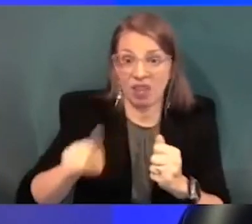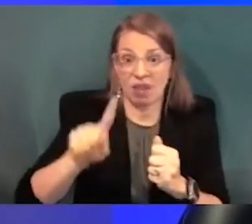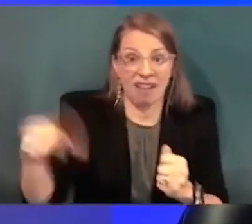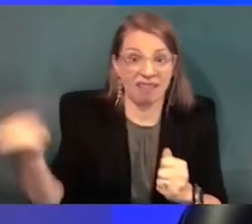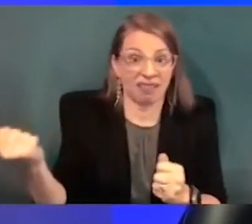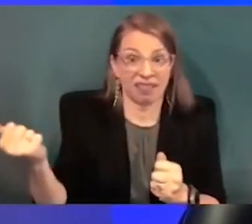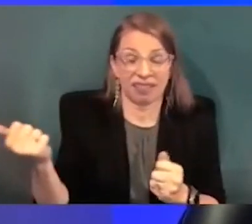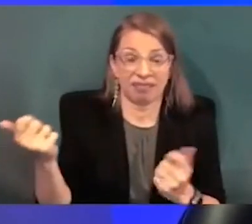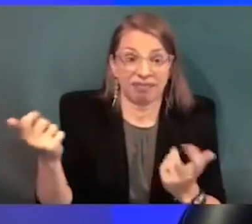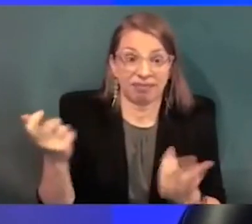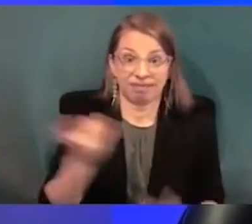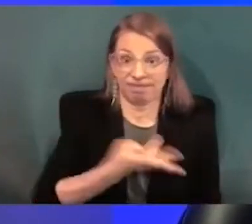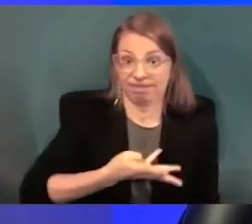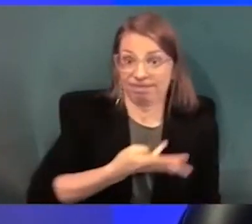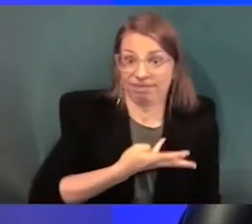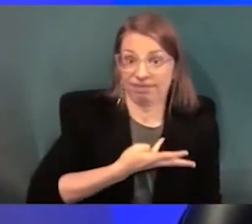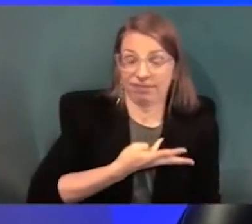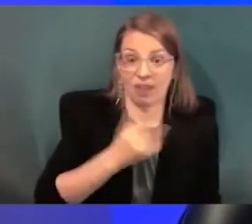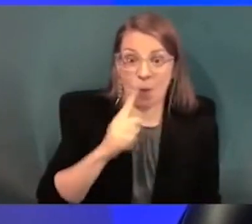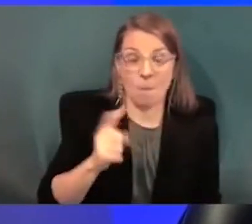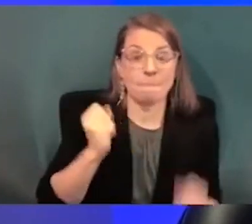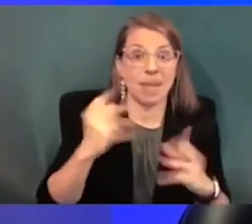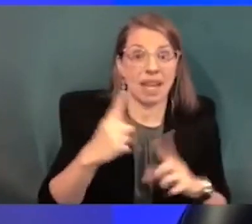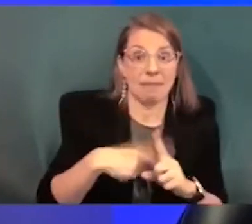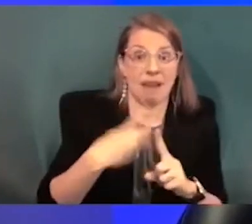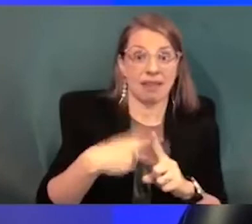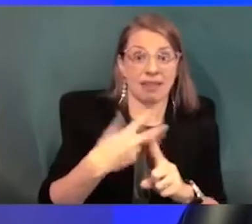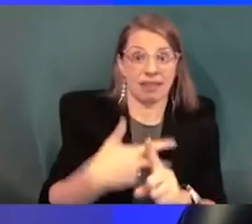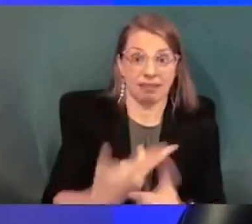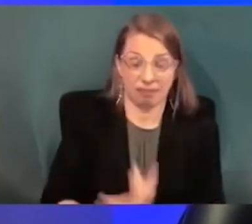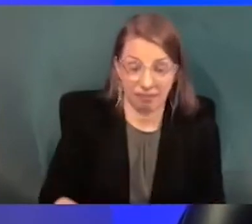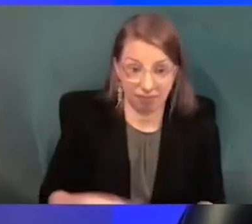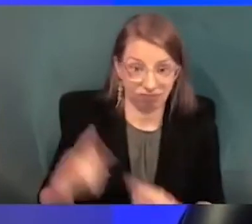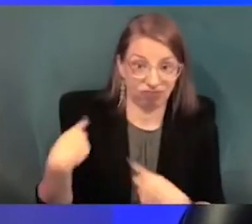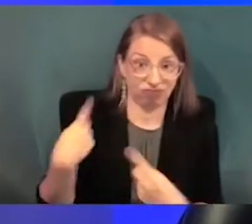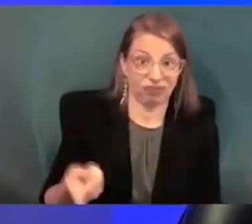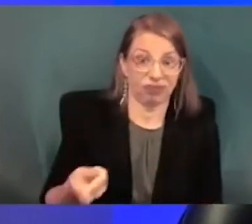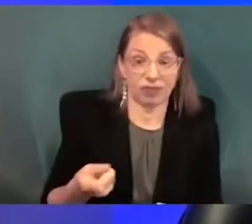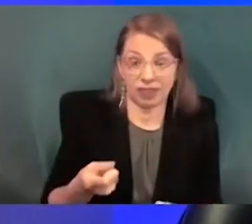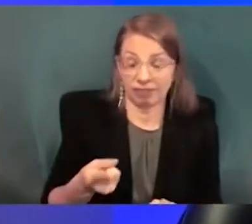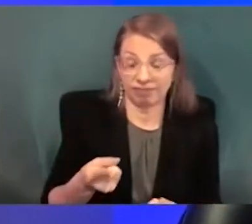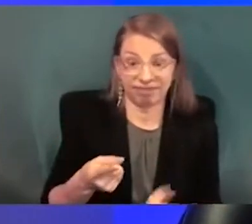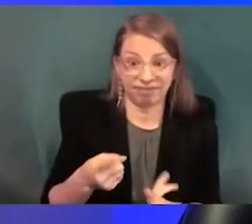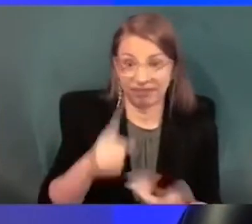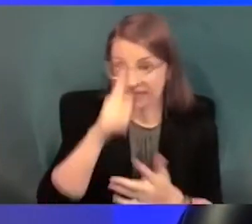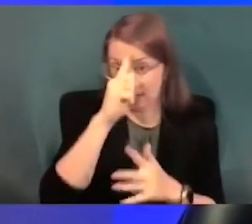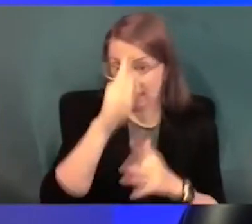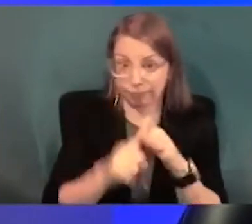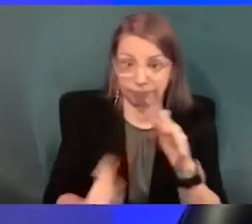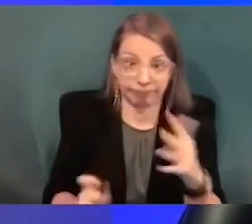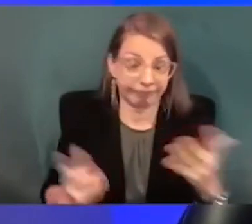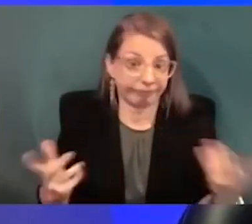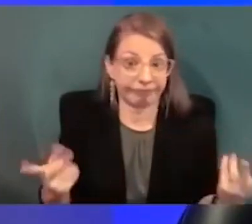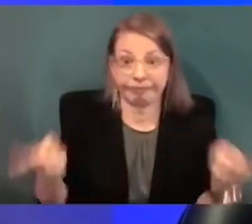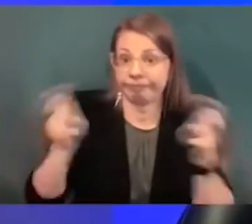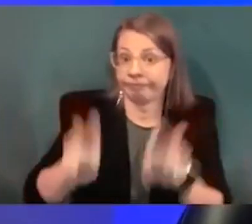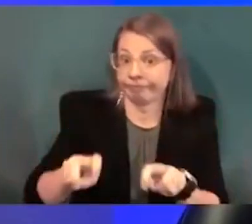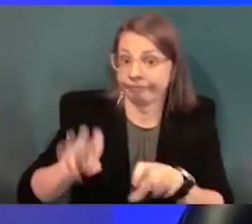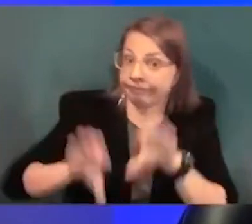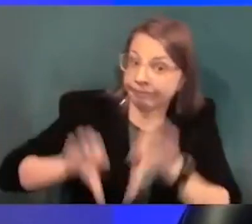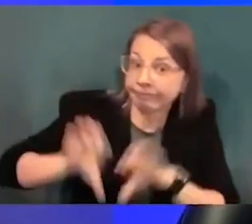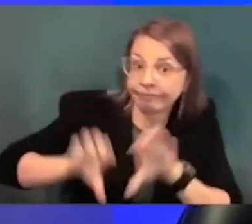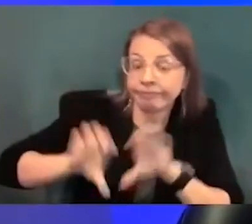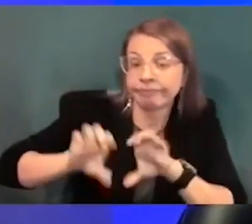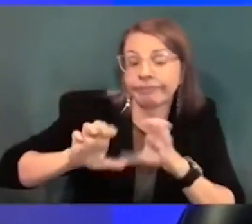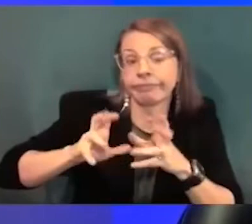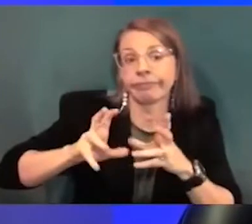for months, and I think it was just without a thought. We just jumped in. We were talking. We were